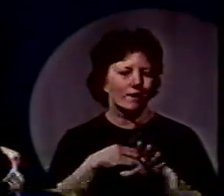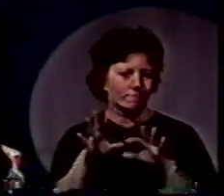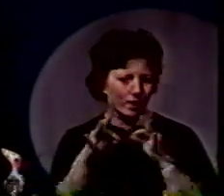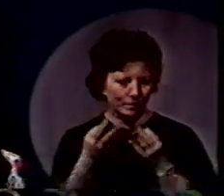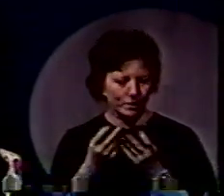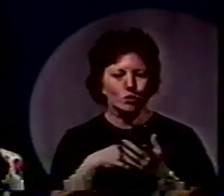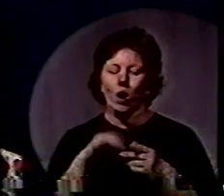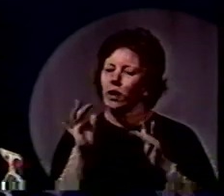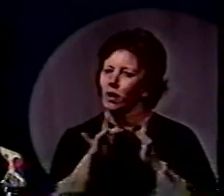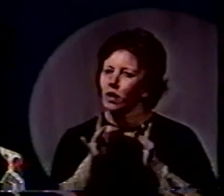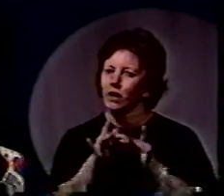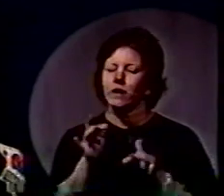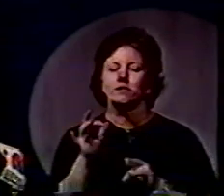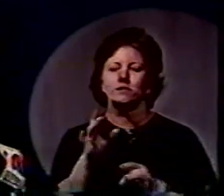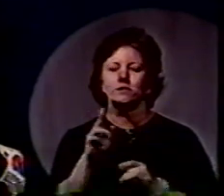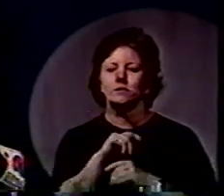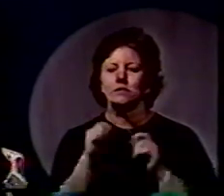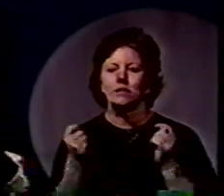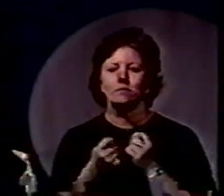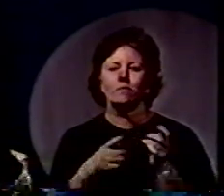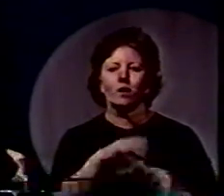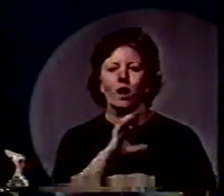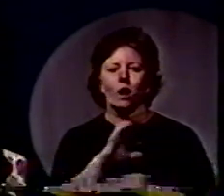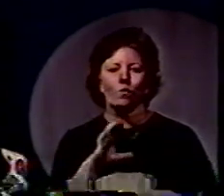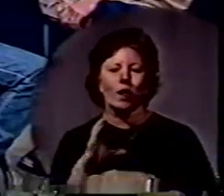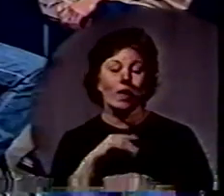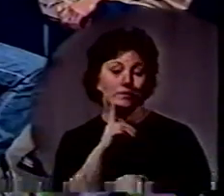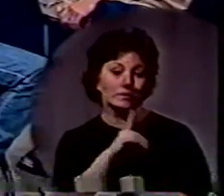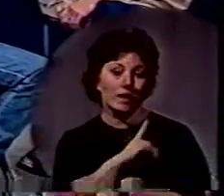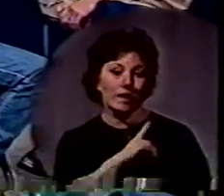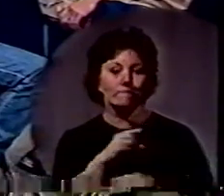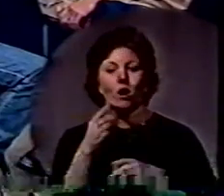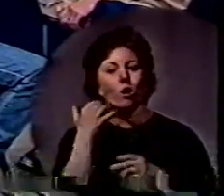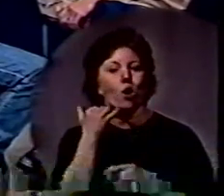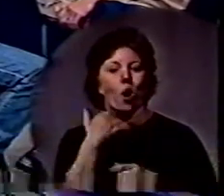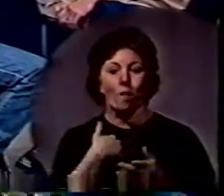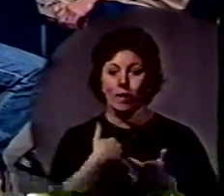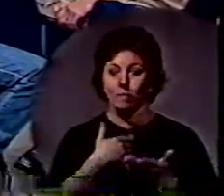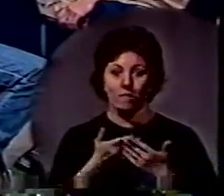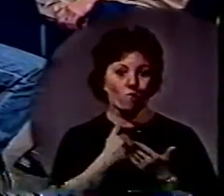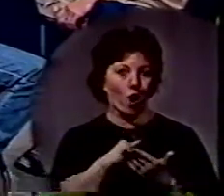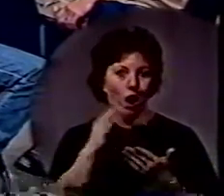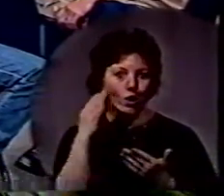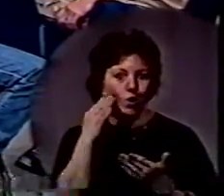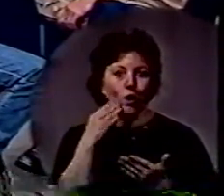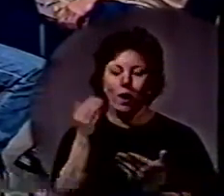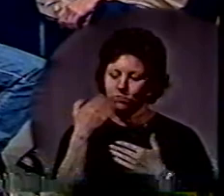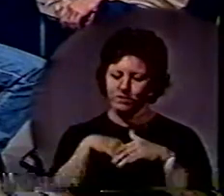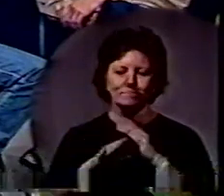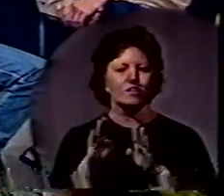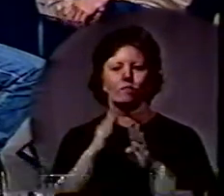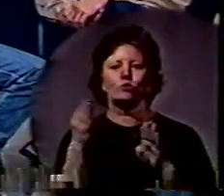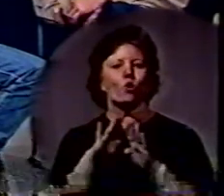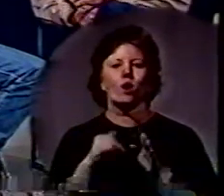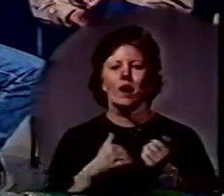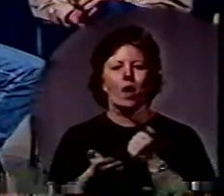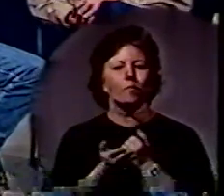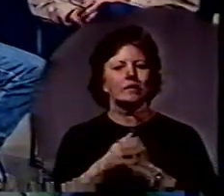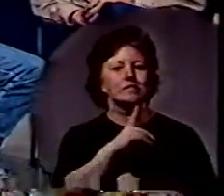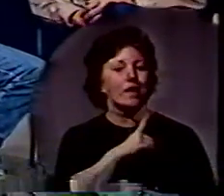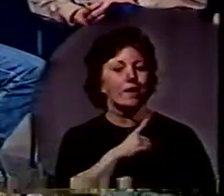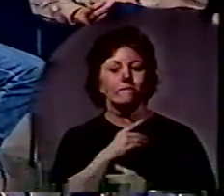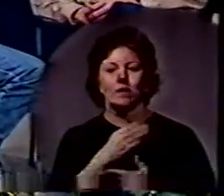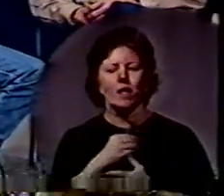I contacted Team Colorado, and Dave called me, and before I knew it, I was in the door and helping out Dave, and